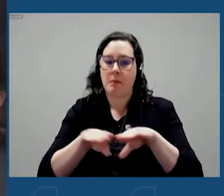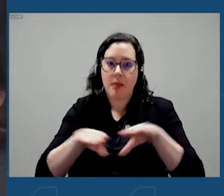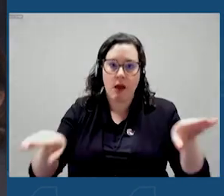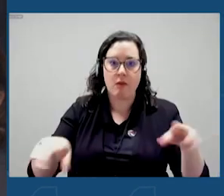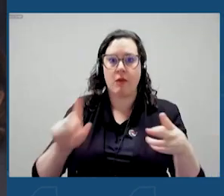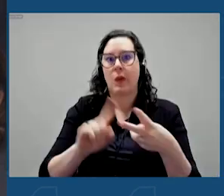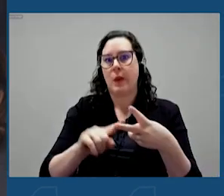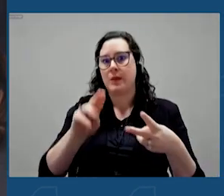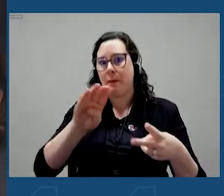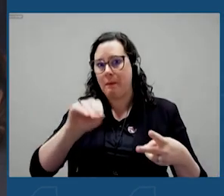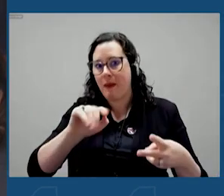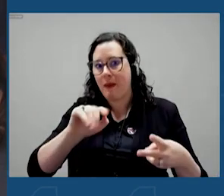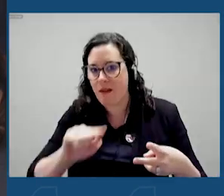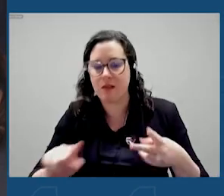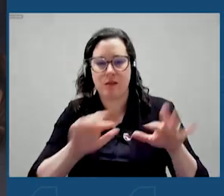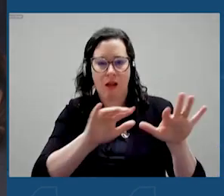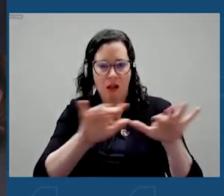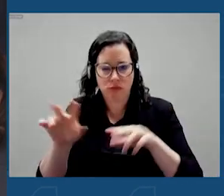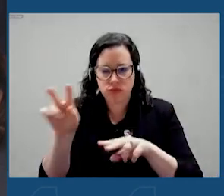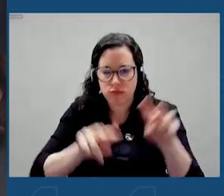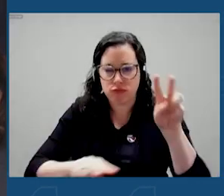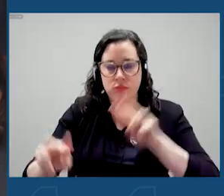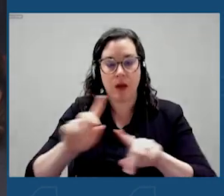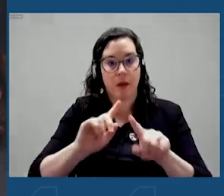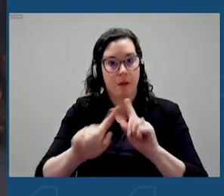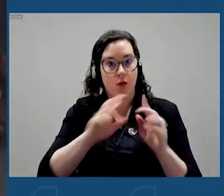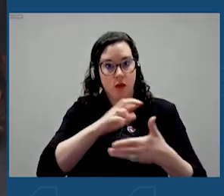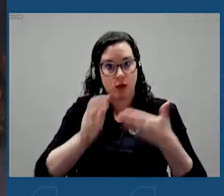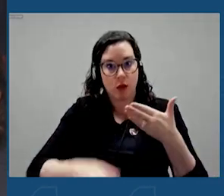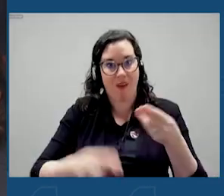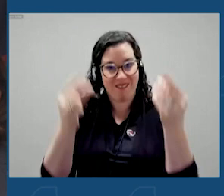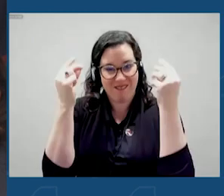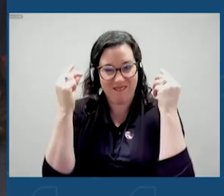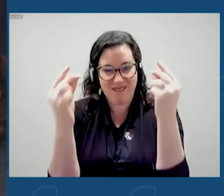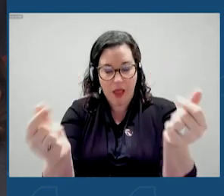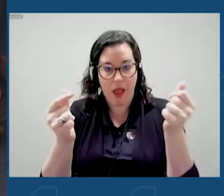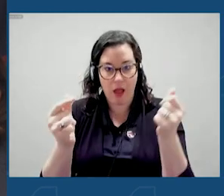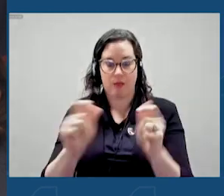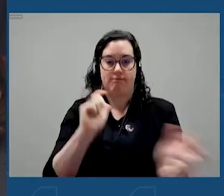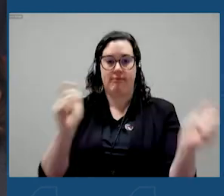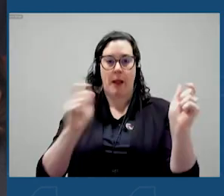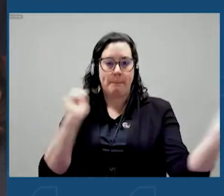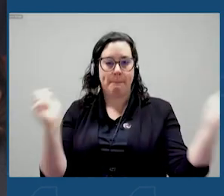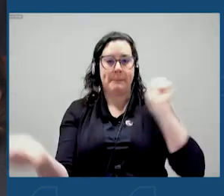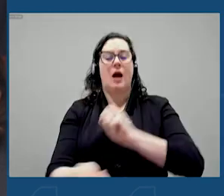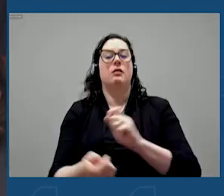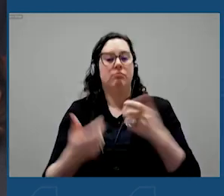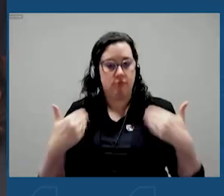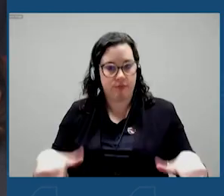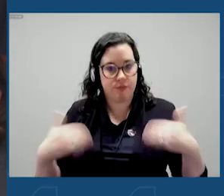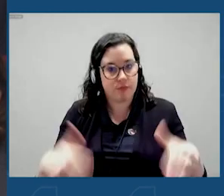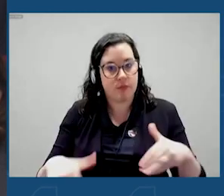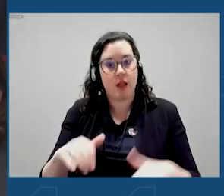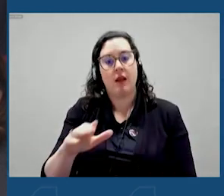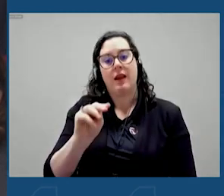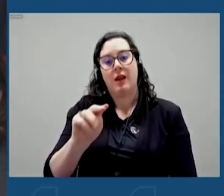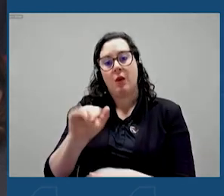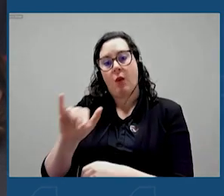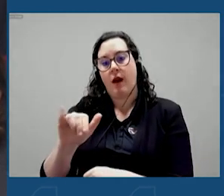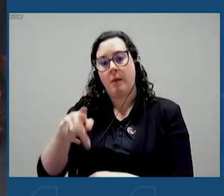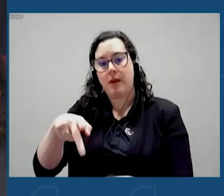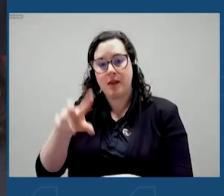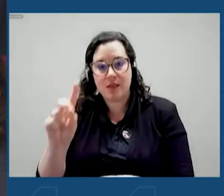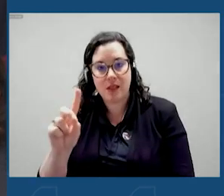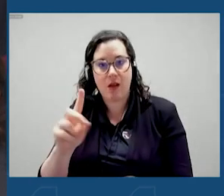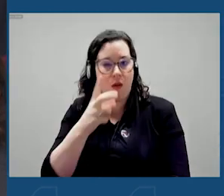the results were swift and significant. Through the hard work of the men and women of the NYPD, the